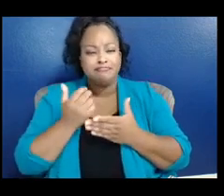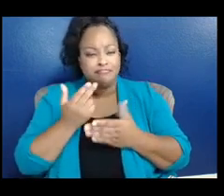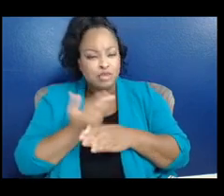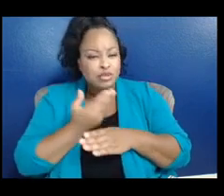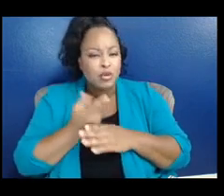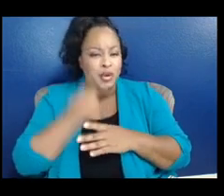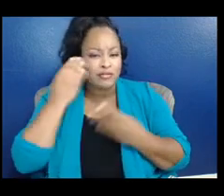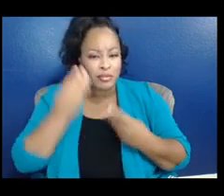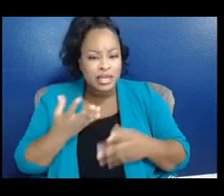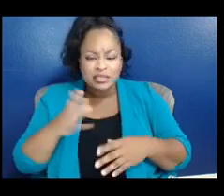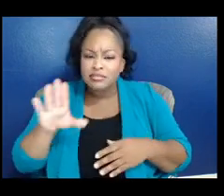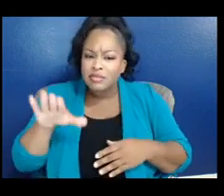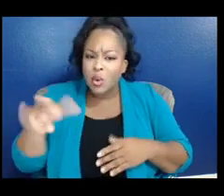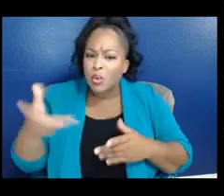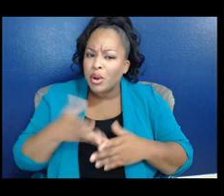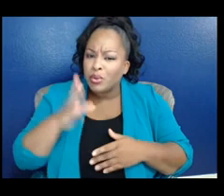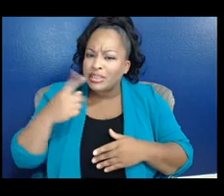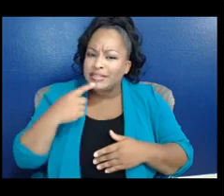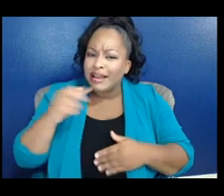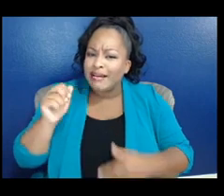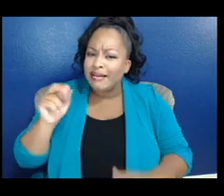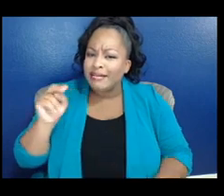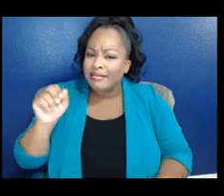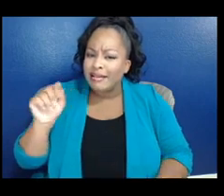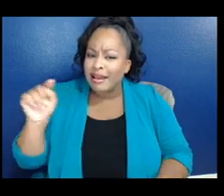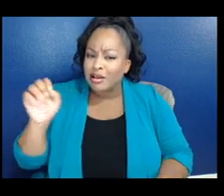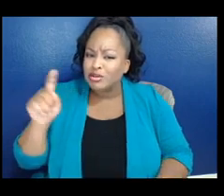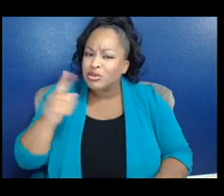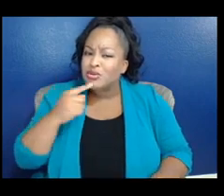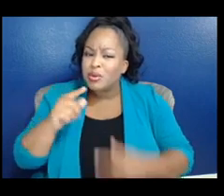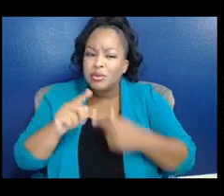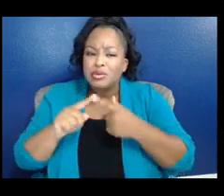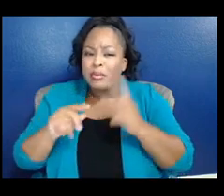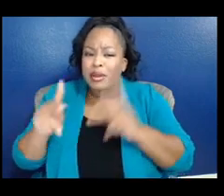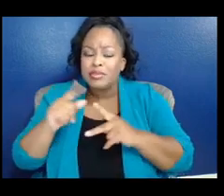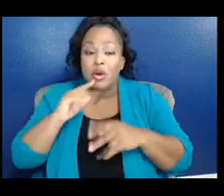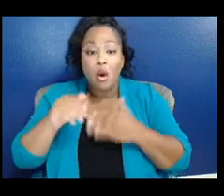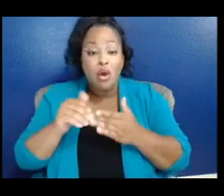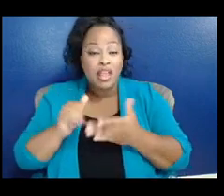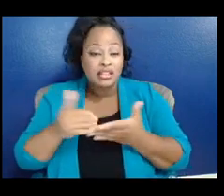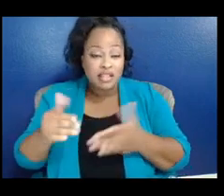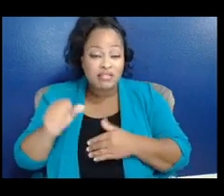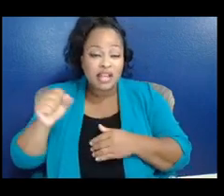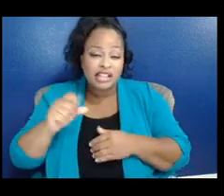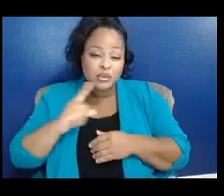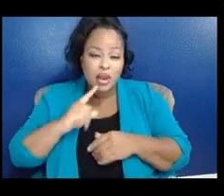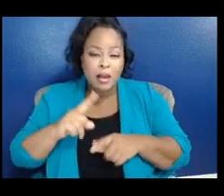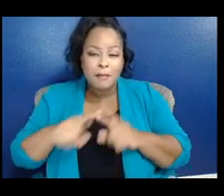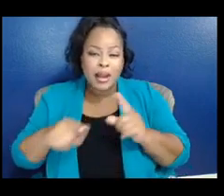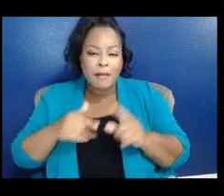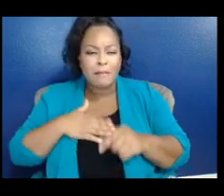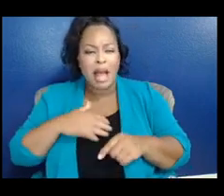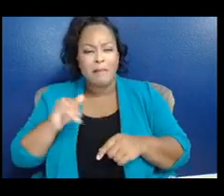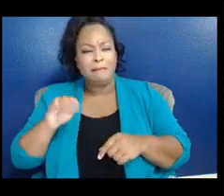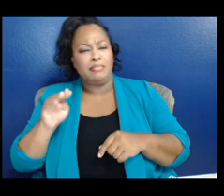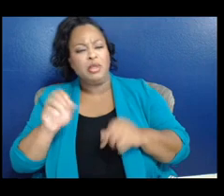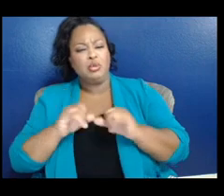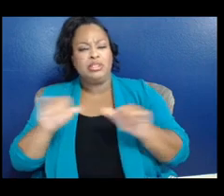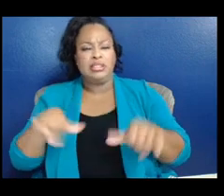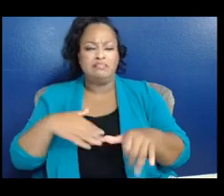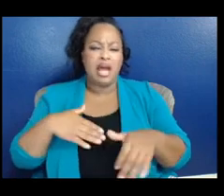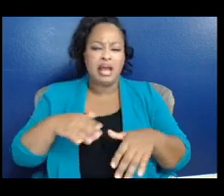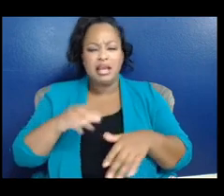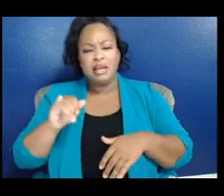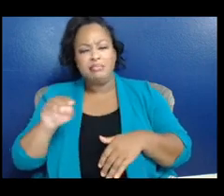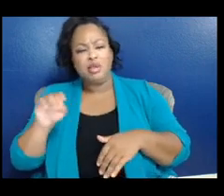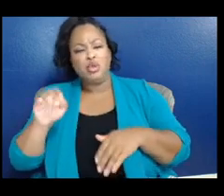And what would you say, Annette, to people who say, oh, you know, all this stuff exists, but, you know, my immune system, I've got a good immune system